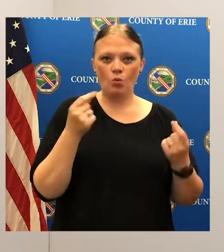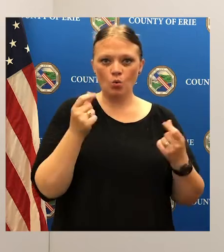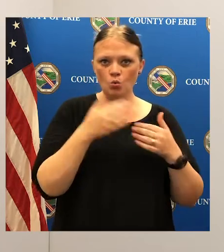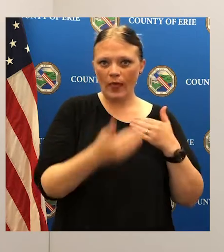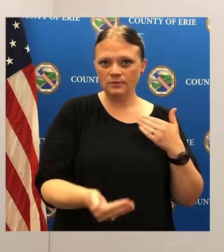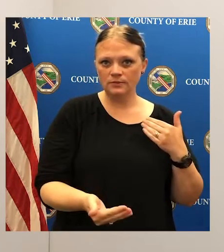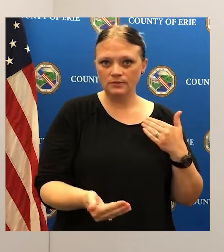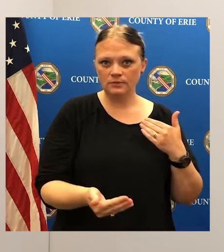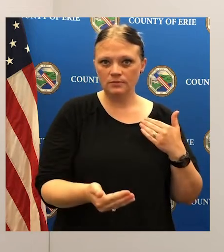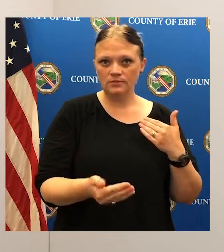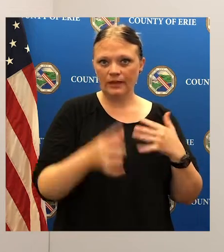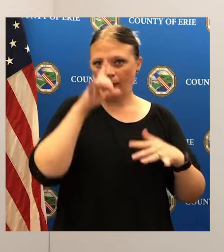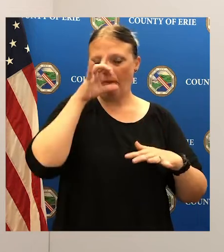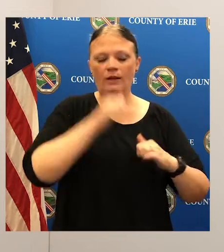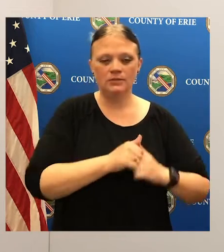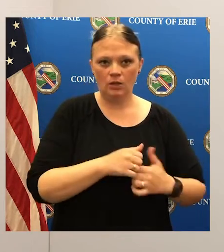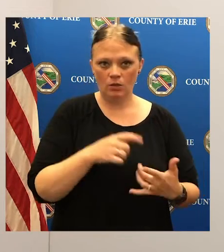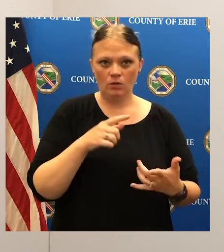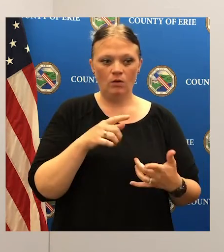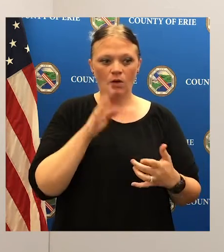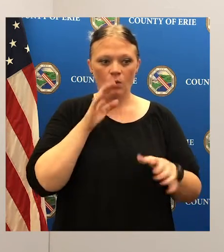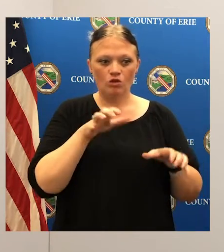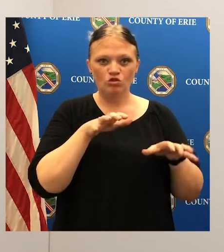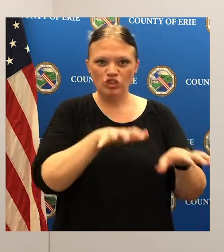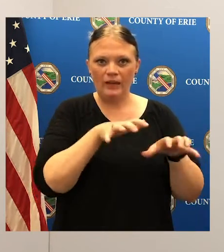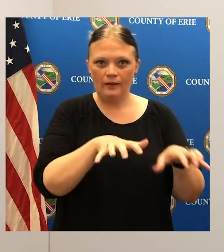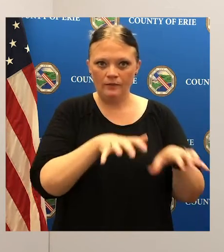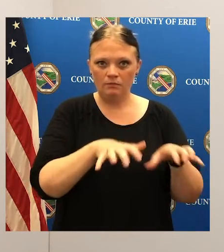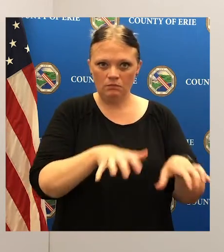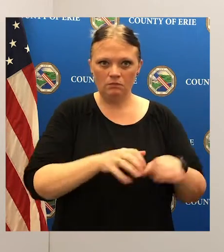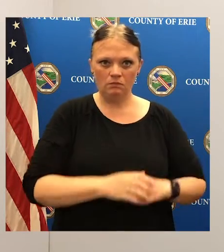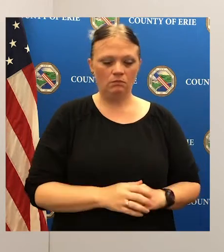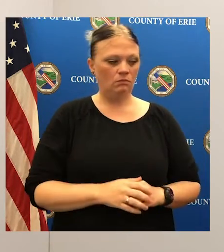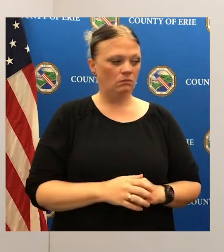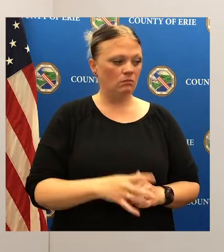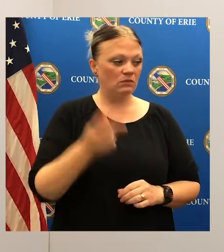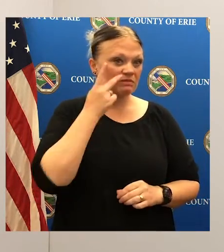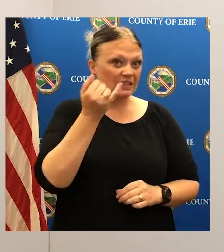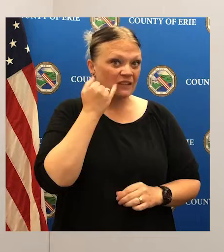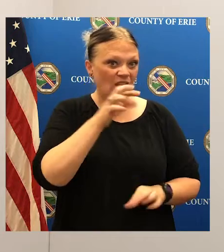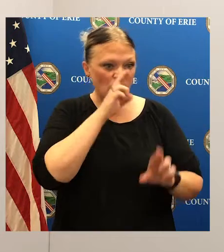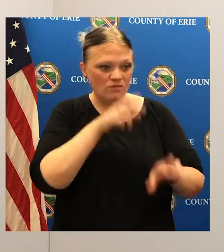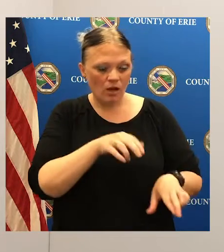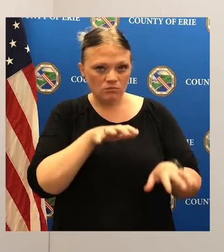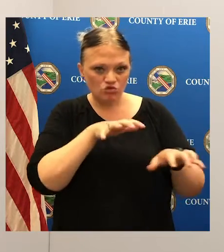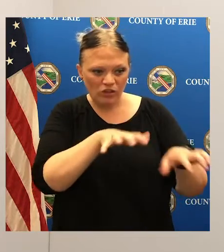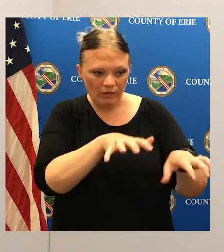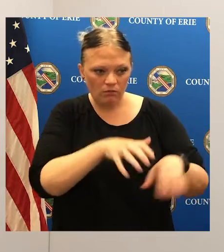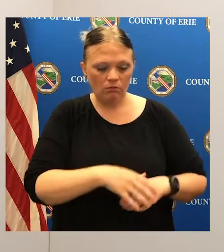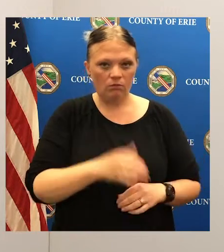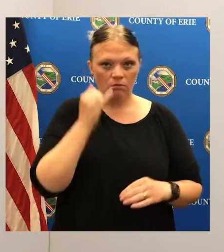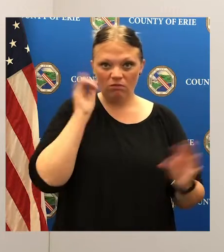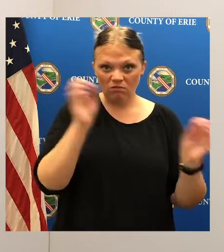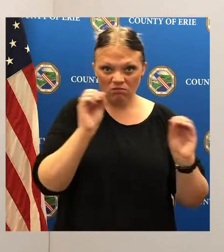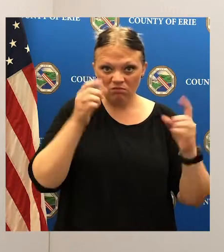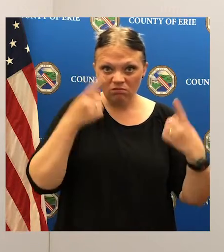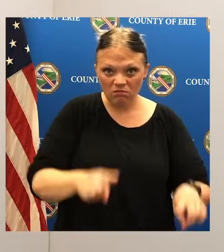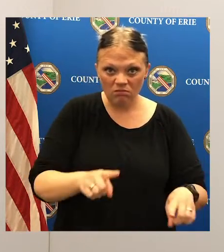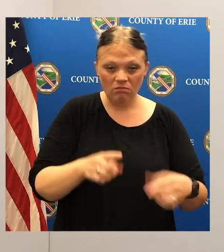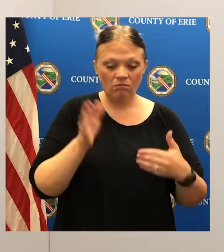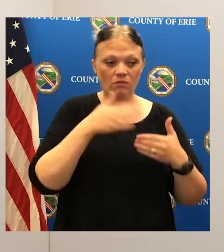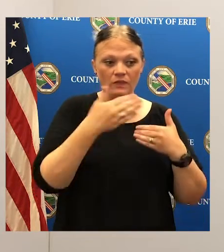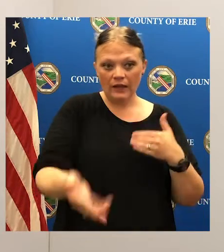to do next? Well, the next thing I'm going to do is give them a little shake. See if somebody's responding with a little shake. If